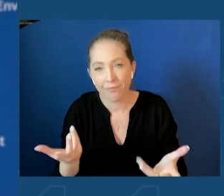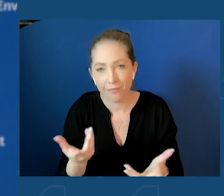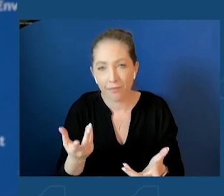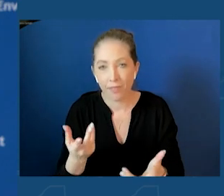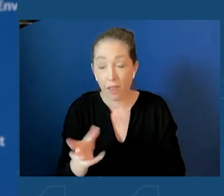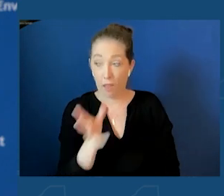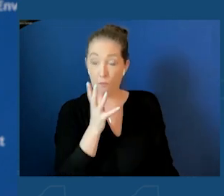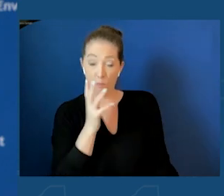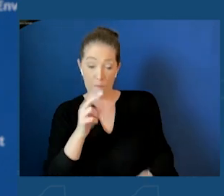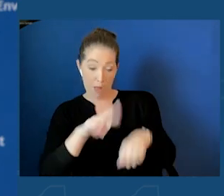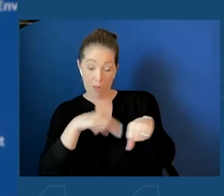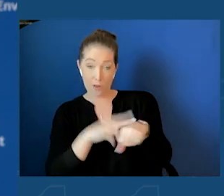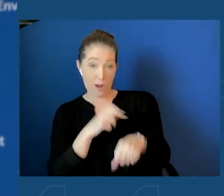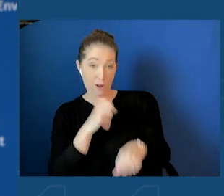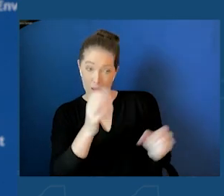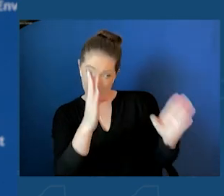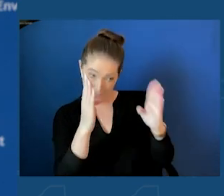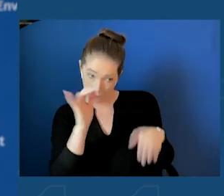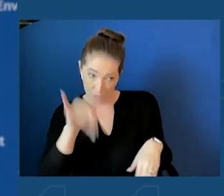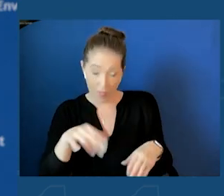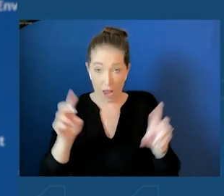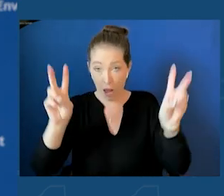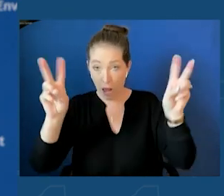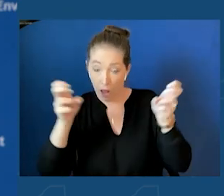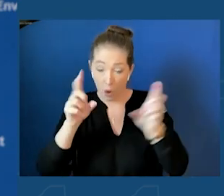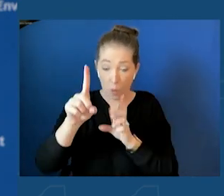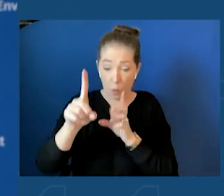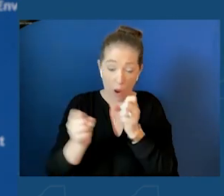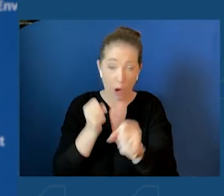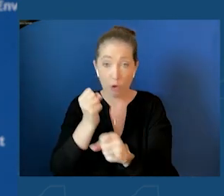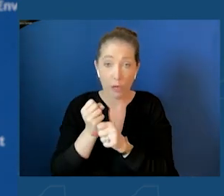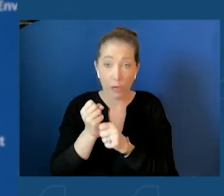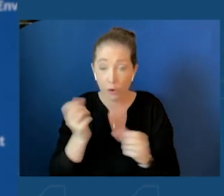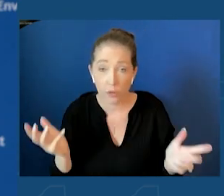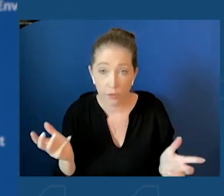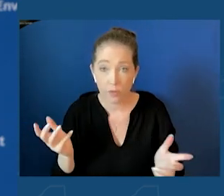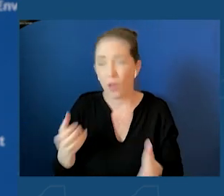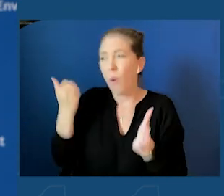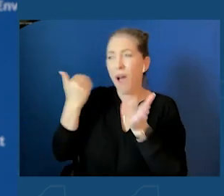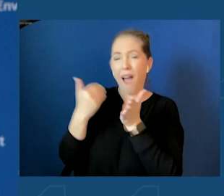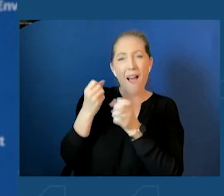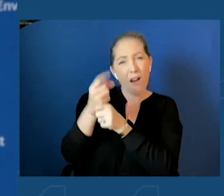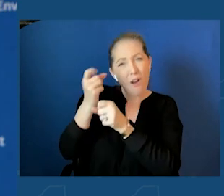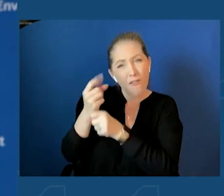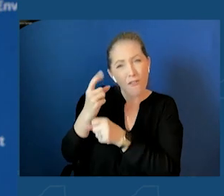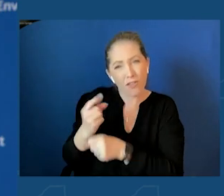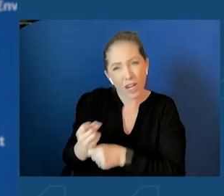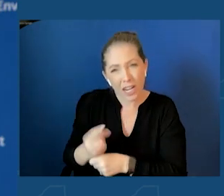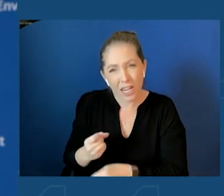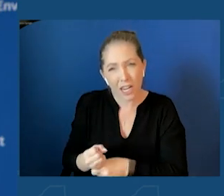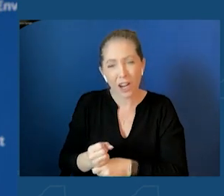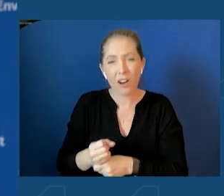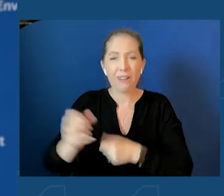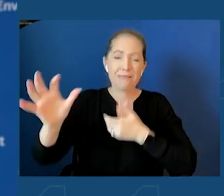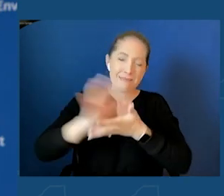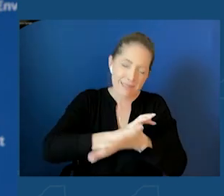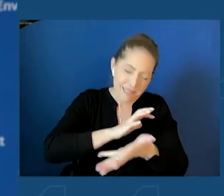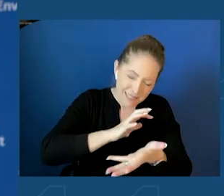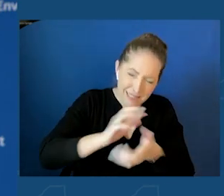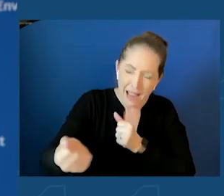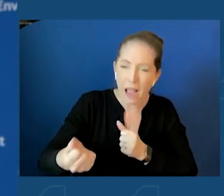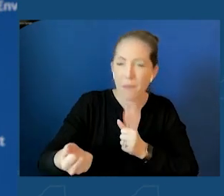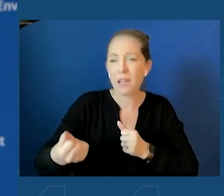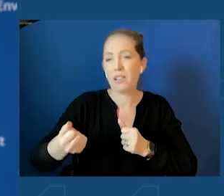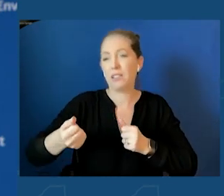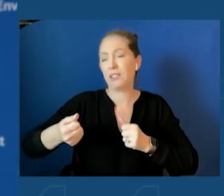it. And so we broke records every single year in the terms of damage and velocity of the waves,